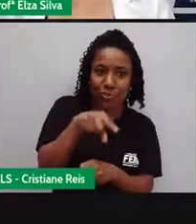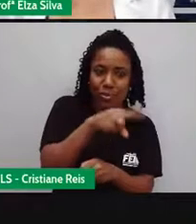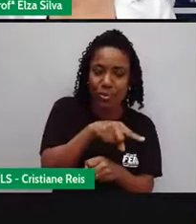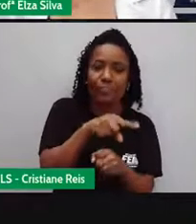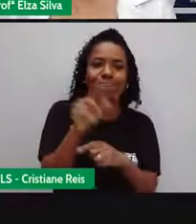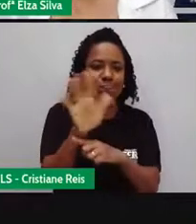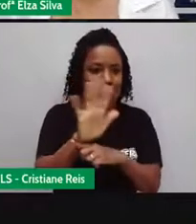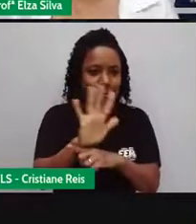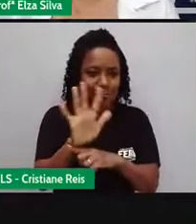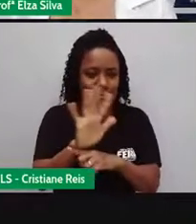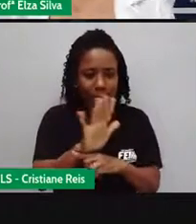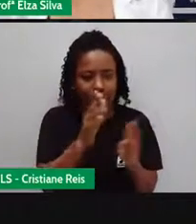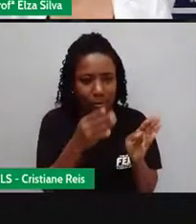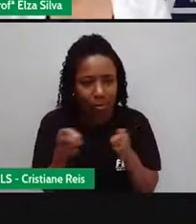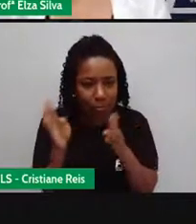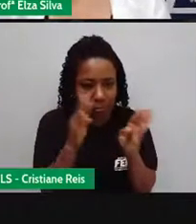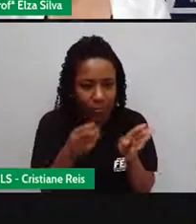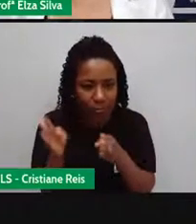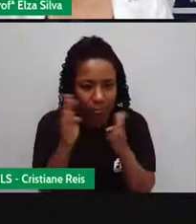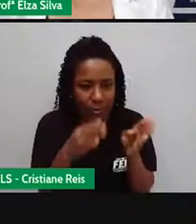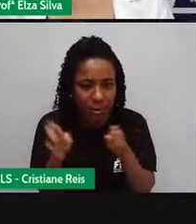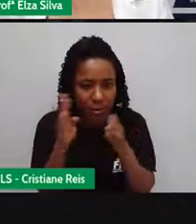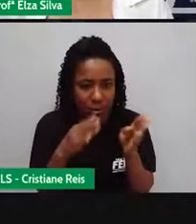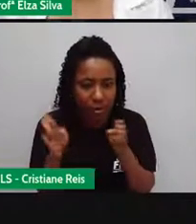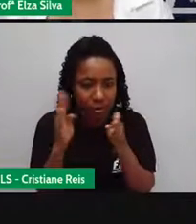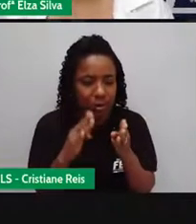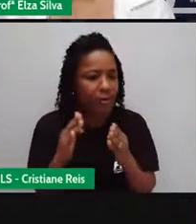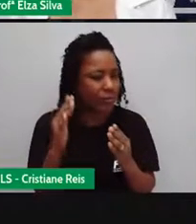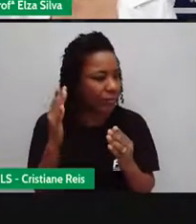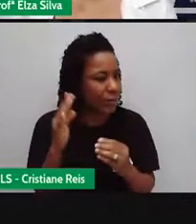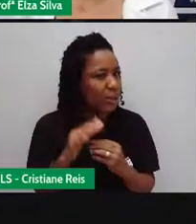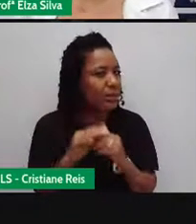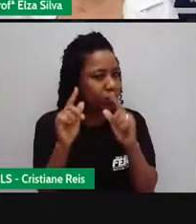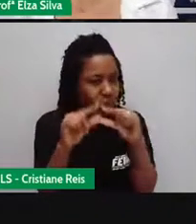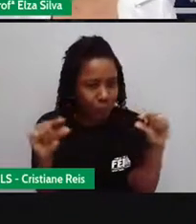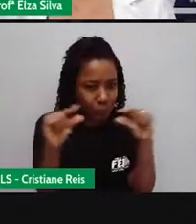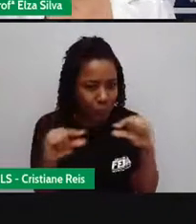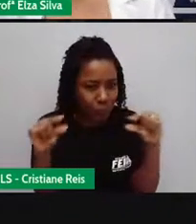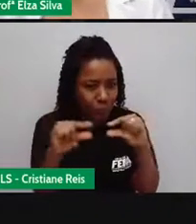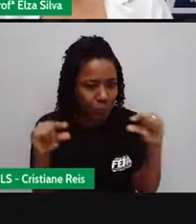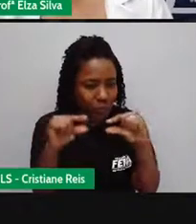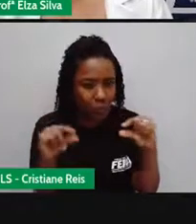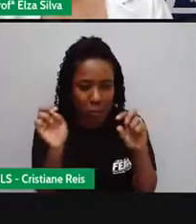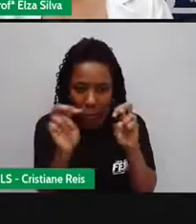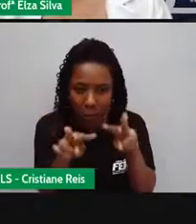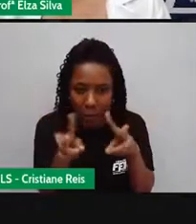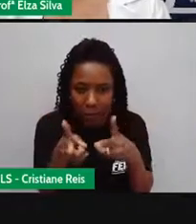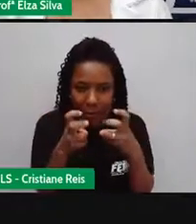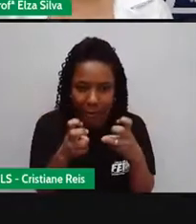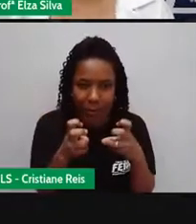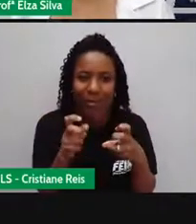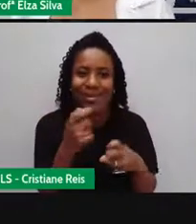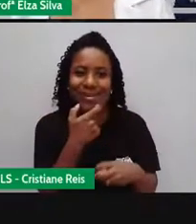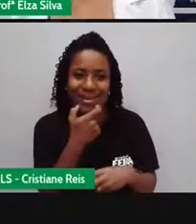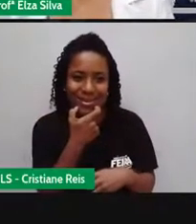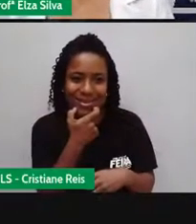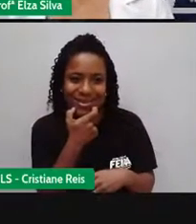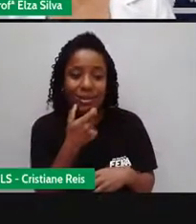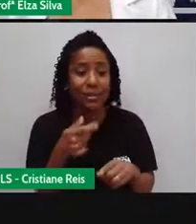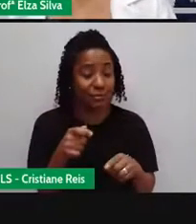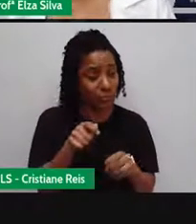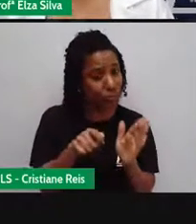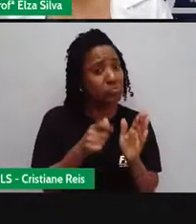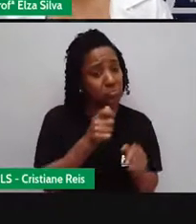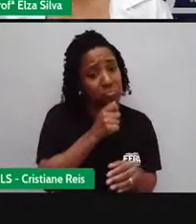practice a little bit more of your English, trying to understand the legendas and, necessary, or better, without legendas and, if